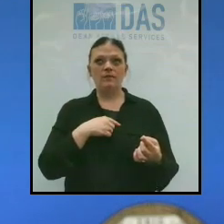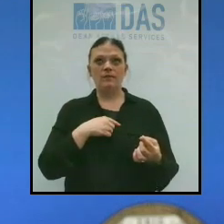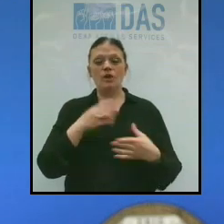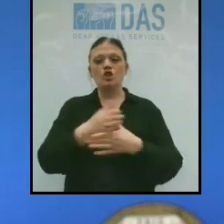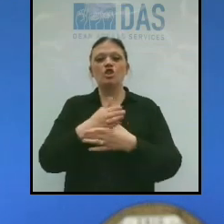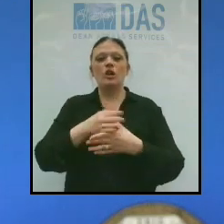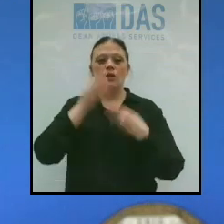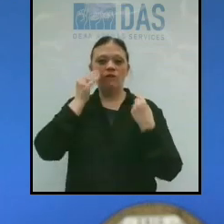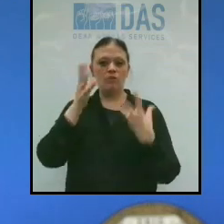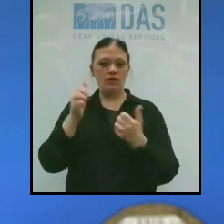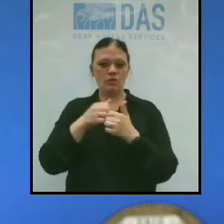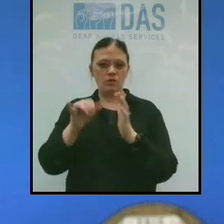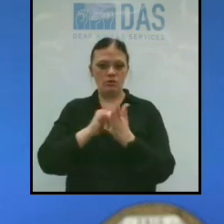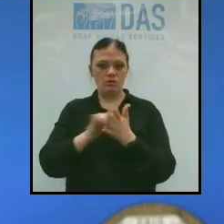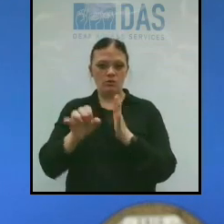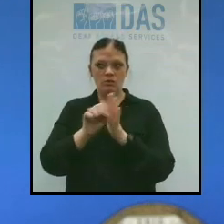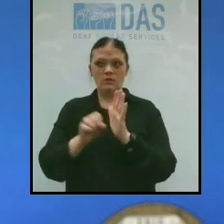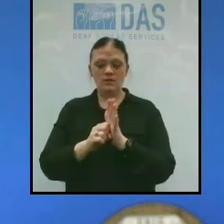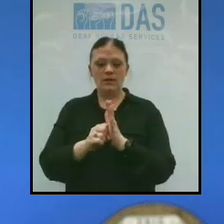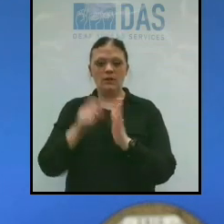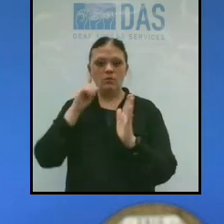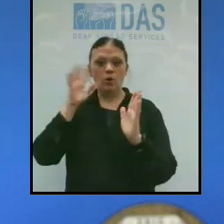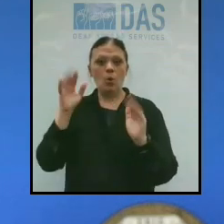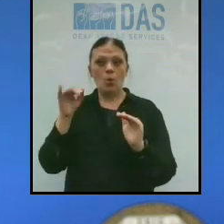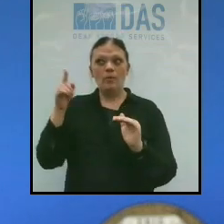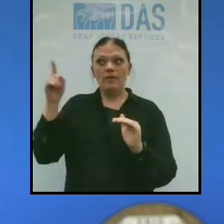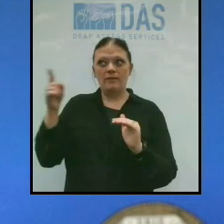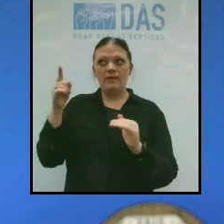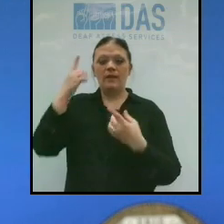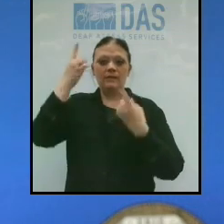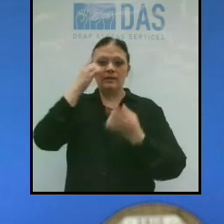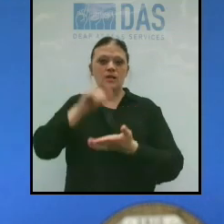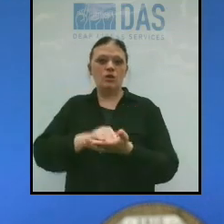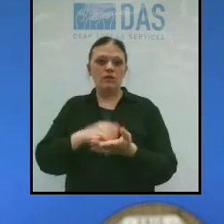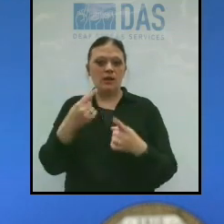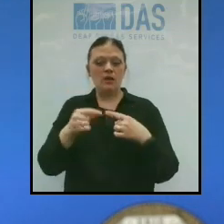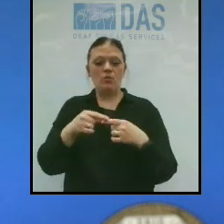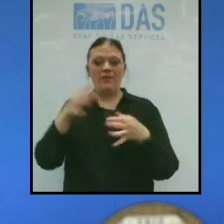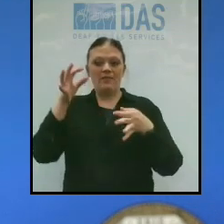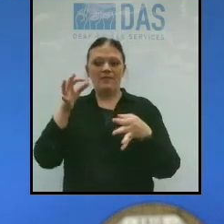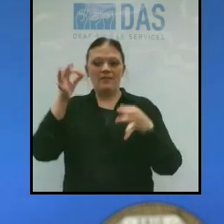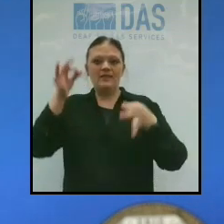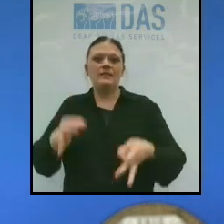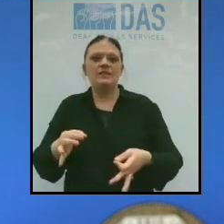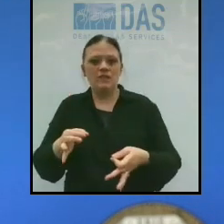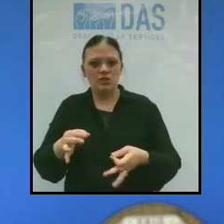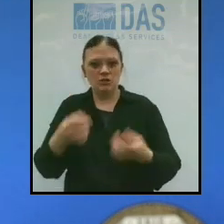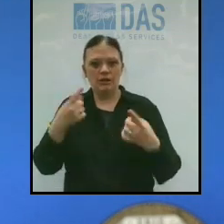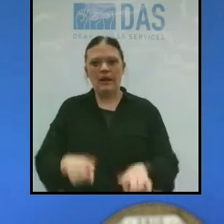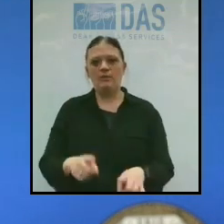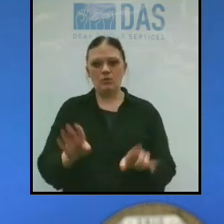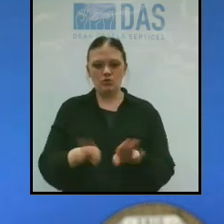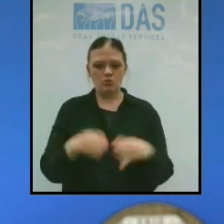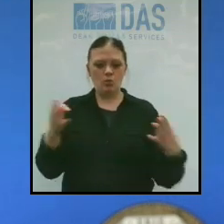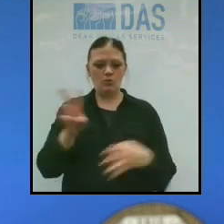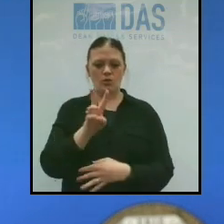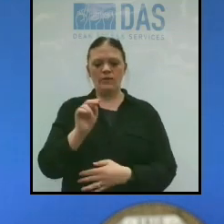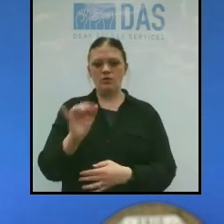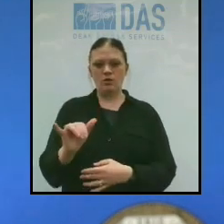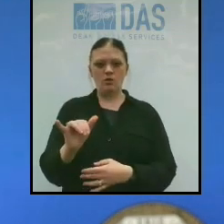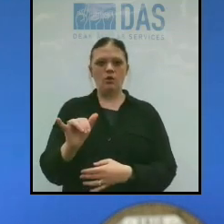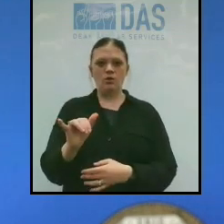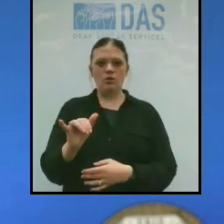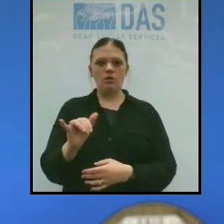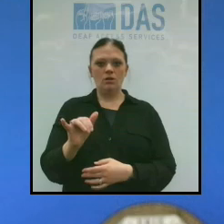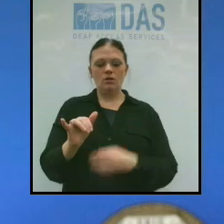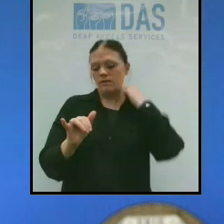shared with New York State, and we hope that they would take that in consideration when the time is made, or the decision is made, to reopen Western New York. And I'll